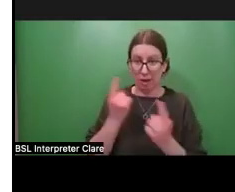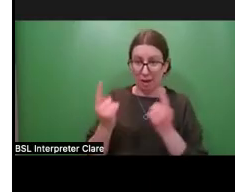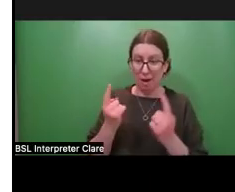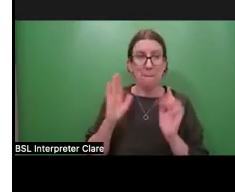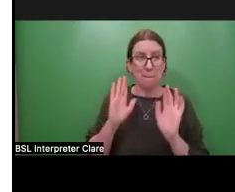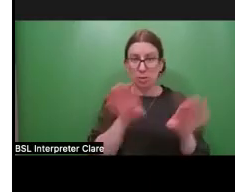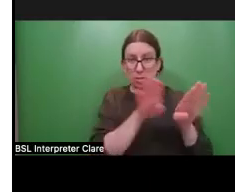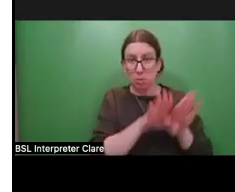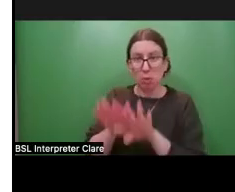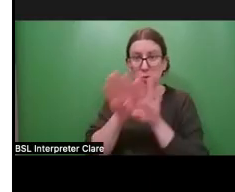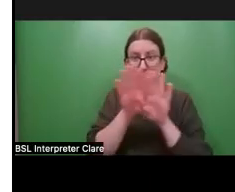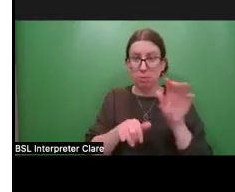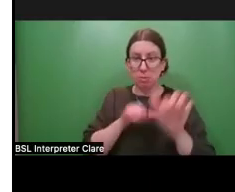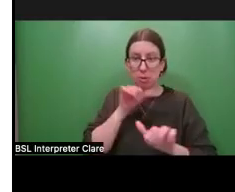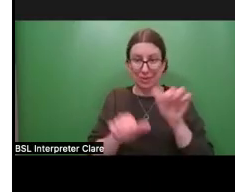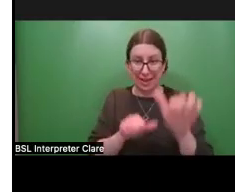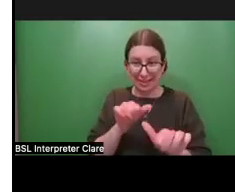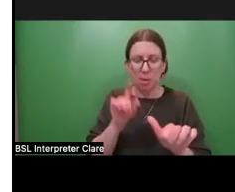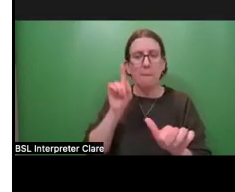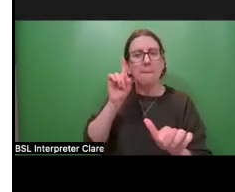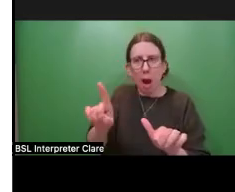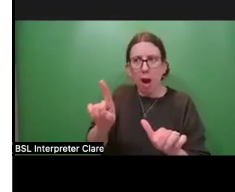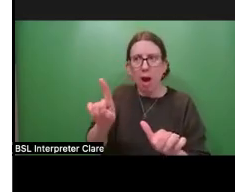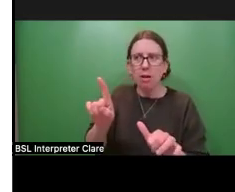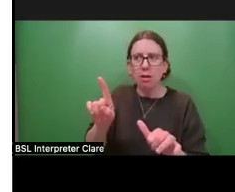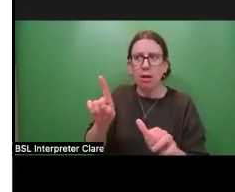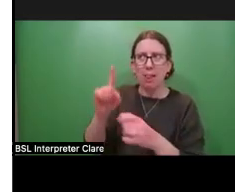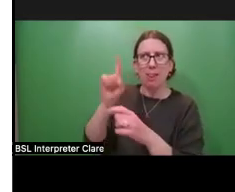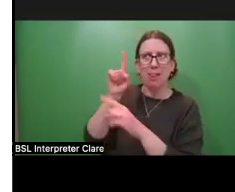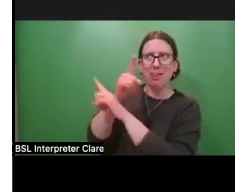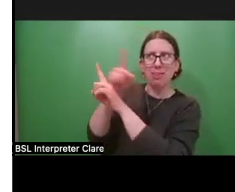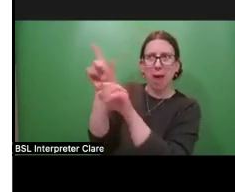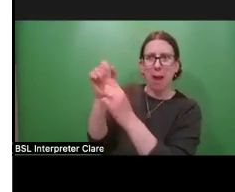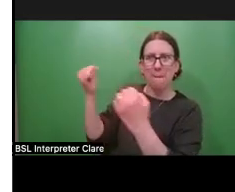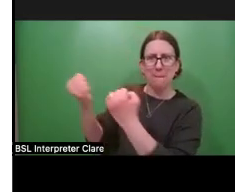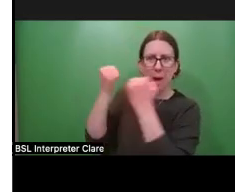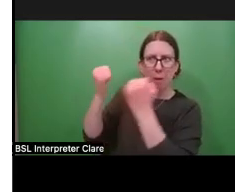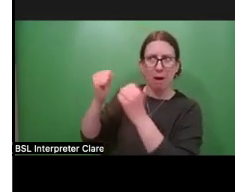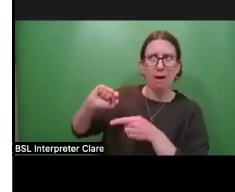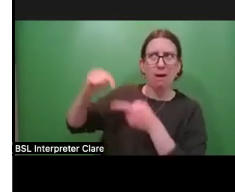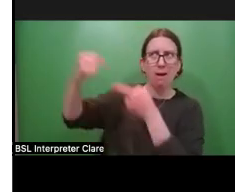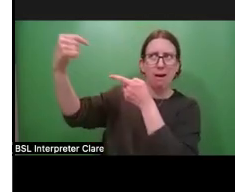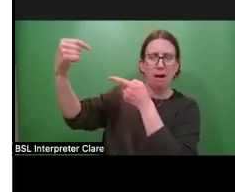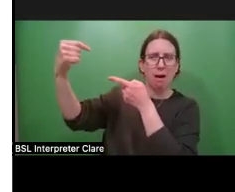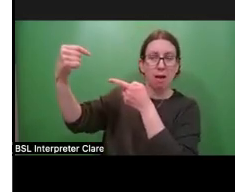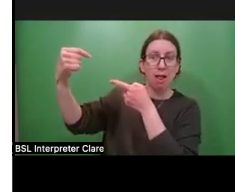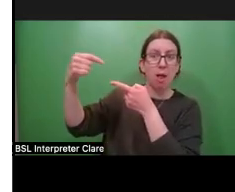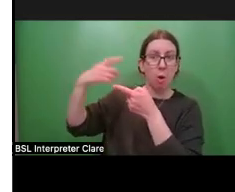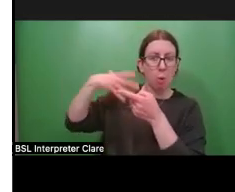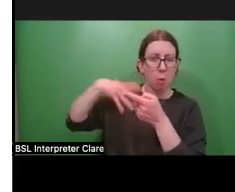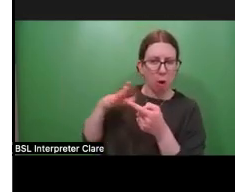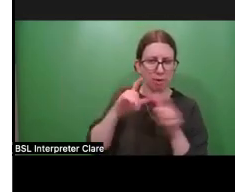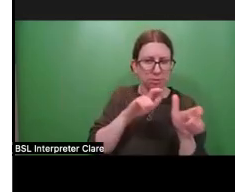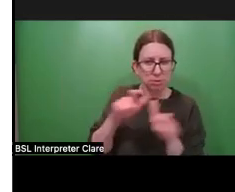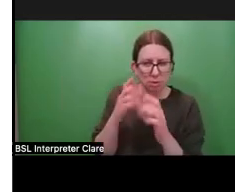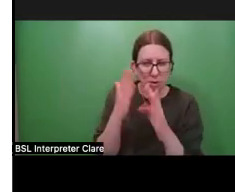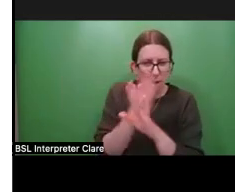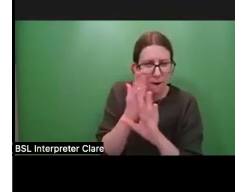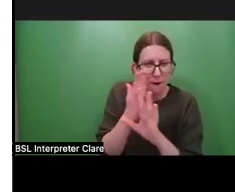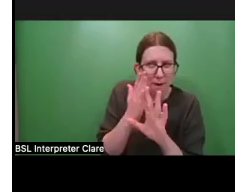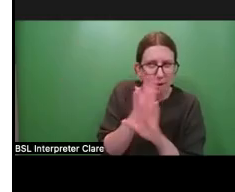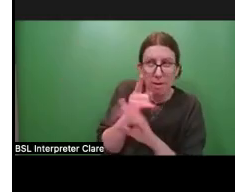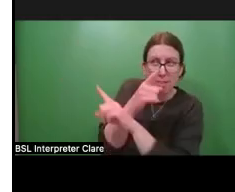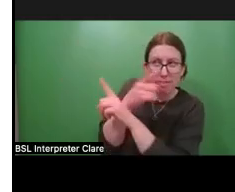simultaneously not wanting to let the power that you're confronting know. And I think there's a conundrum and difficulty there that may